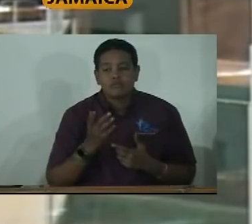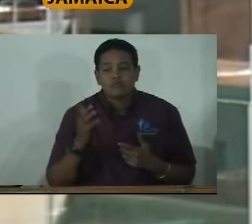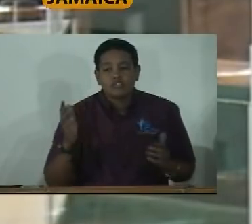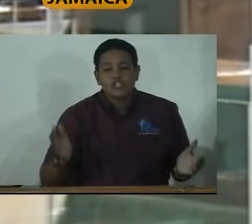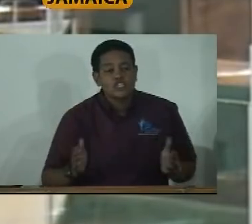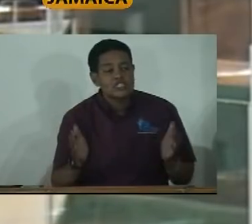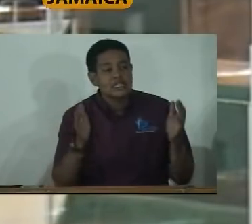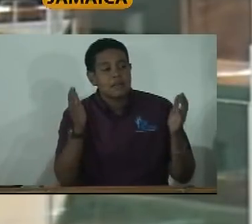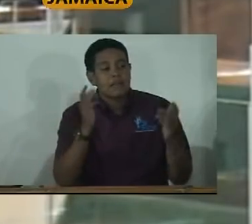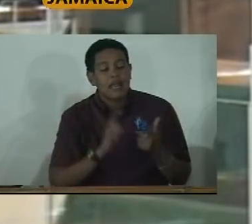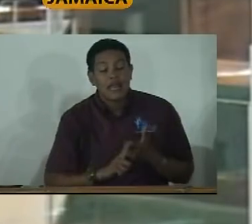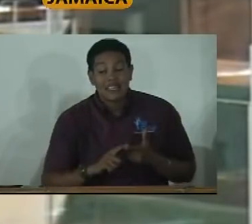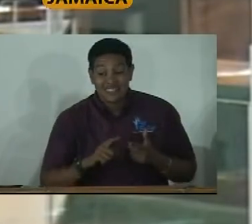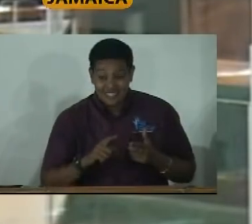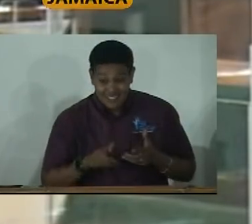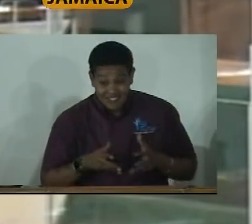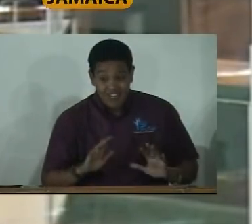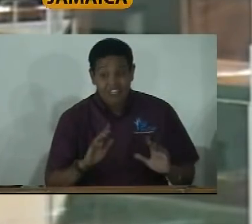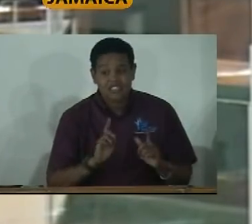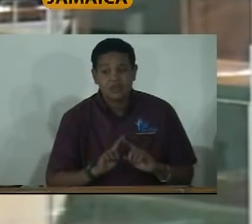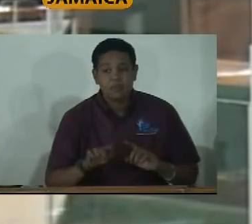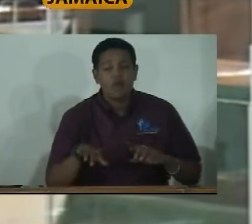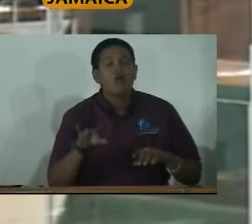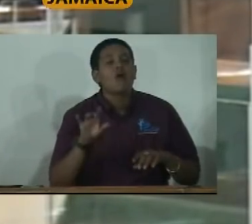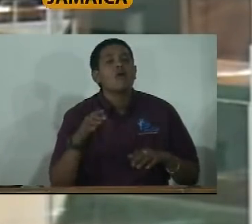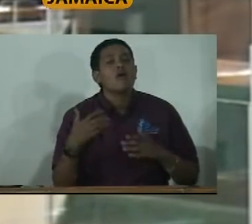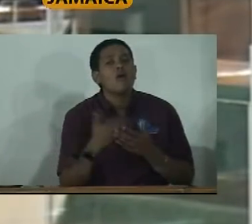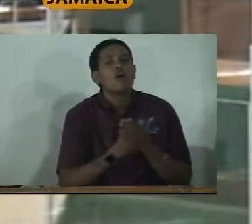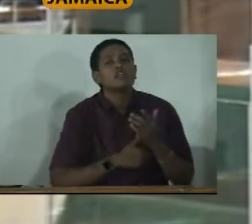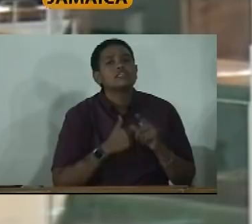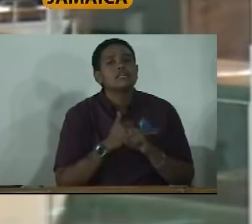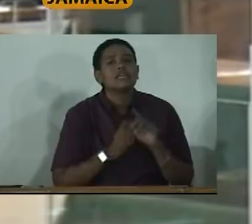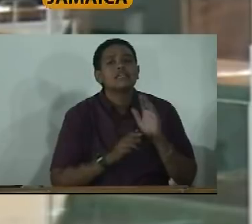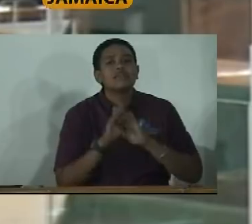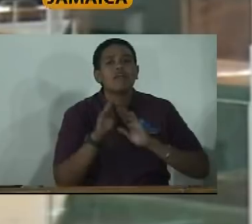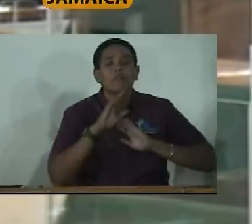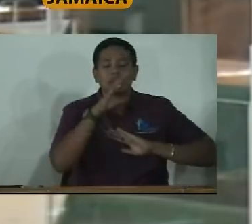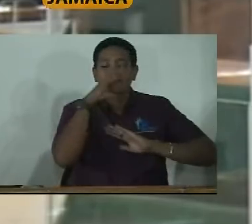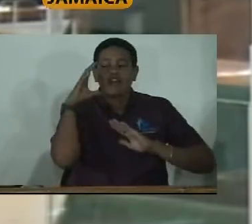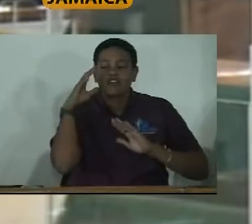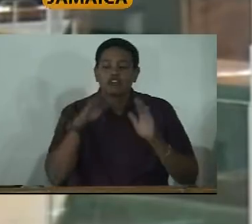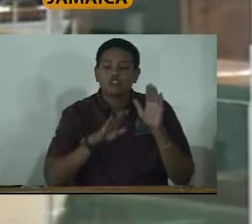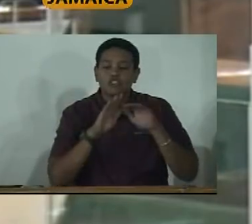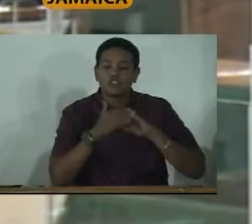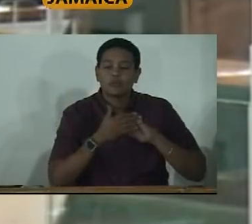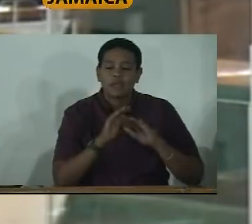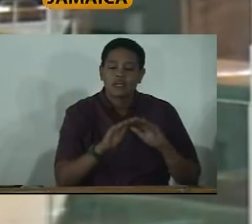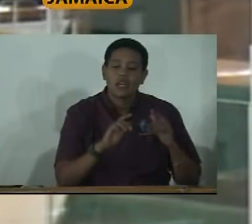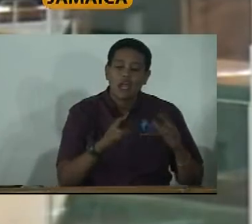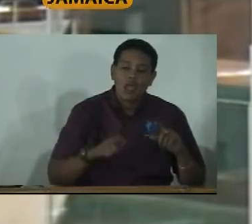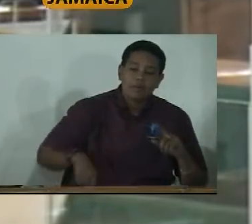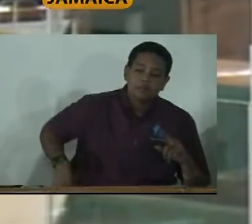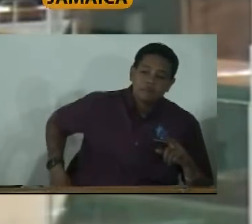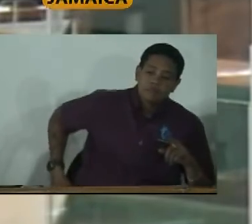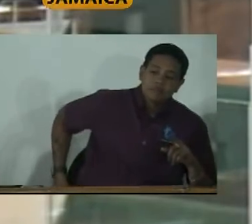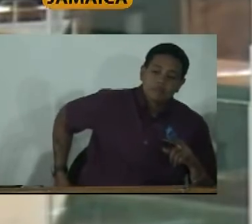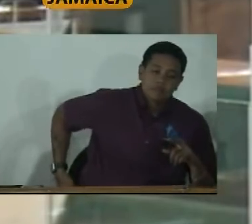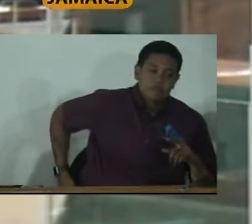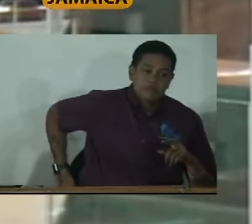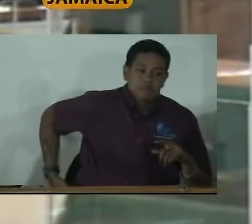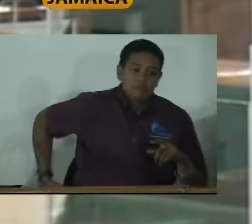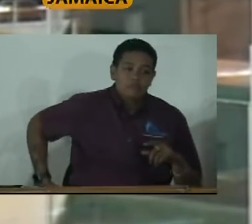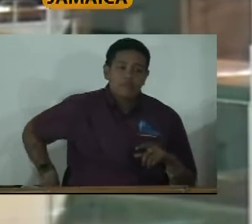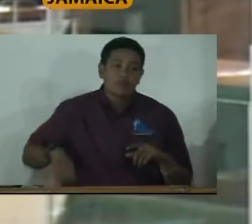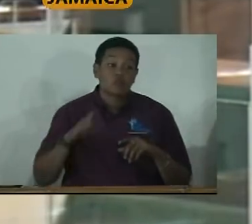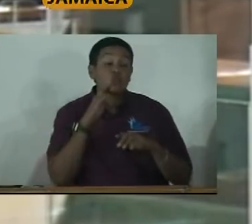stimulate, facilitate, and undertake the development of agriculture in Jamaica, to mobilize and manage